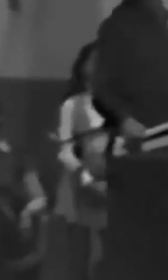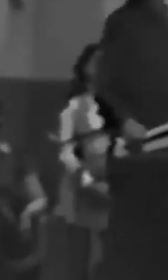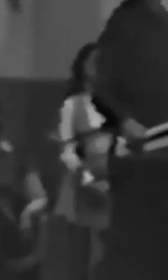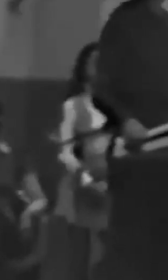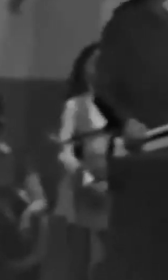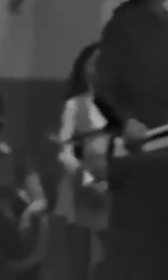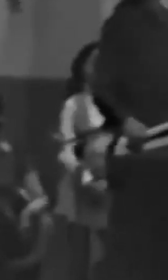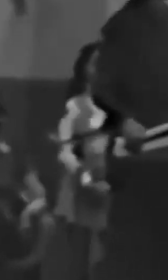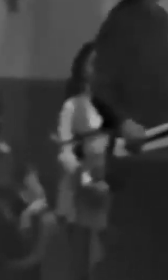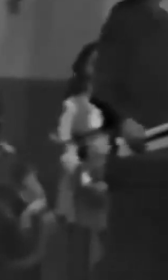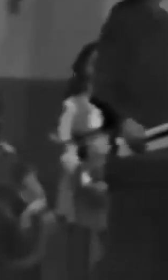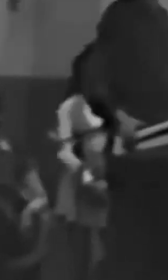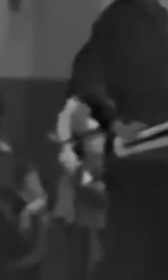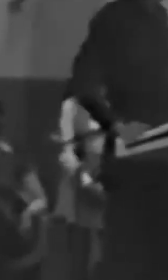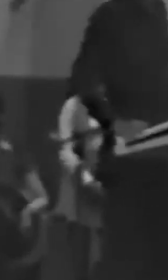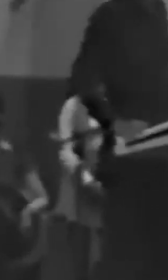country.